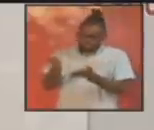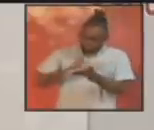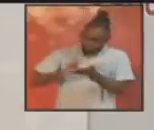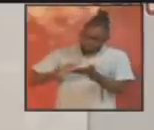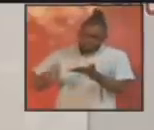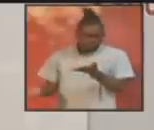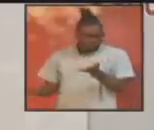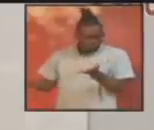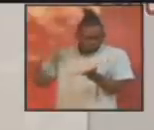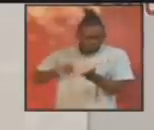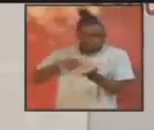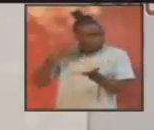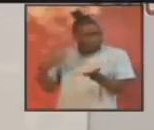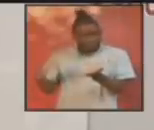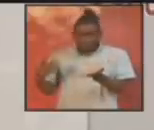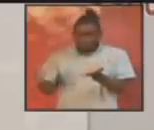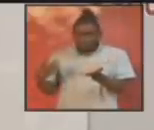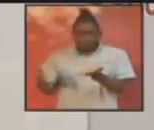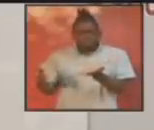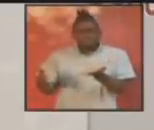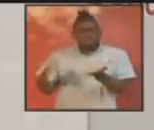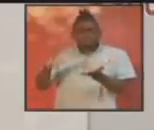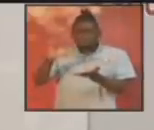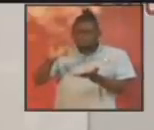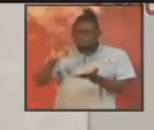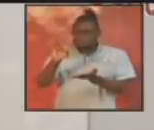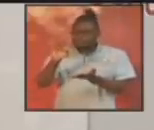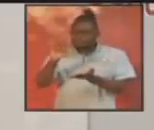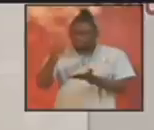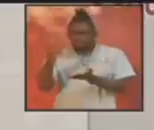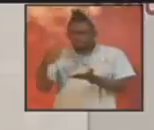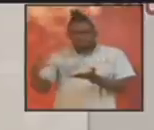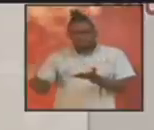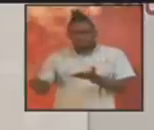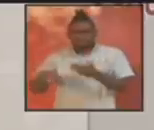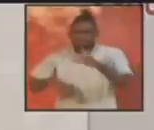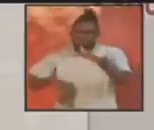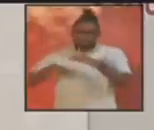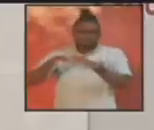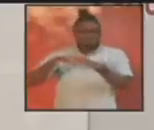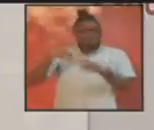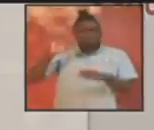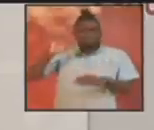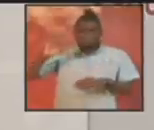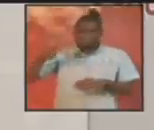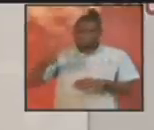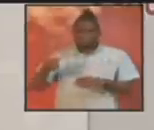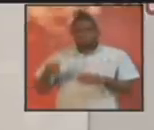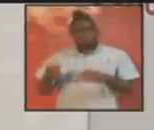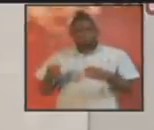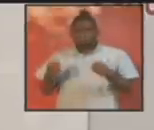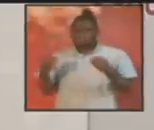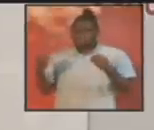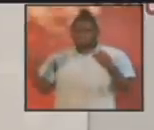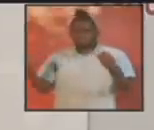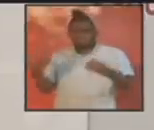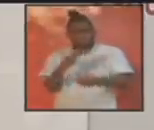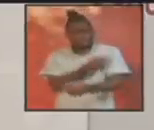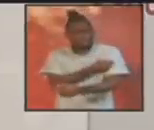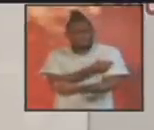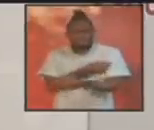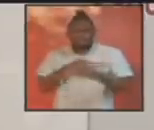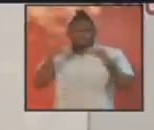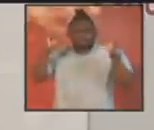to 900,000 doses of approved vaccine. Since then, the Ministry of Health has been